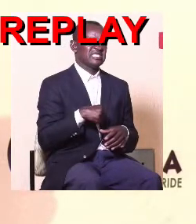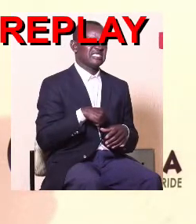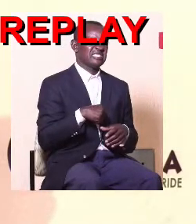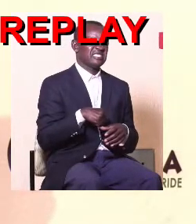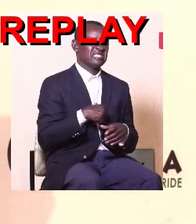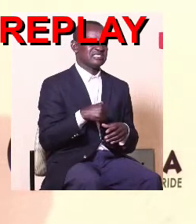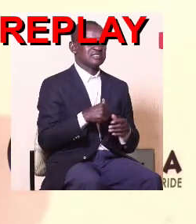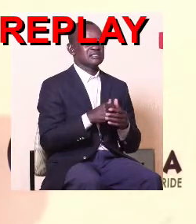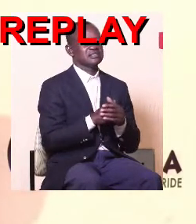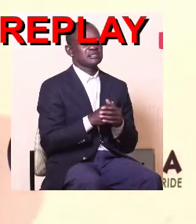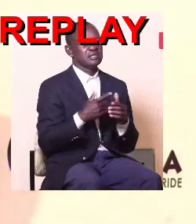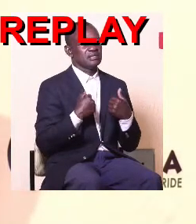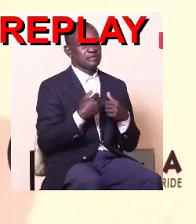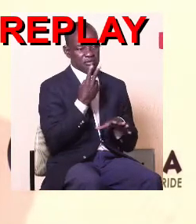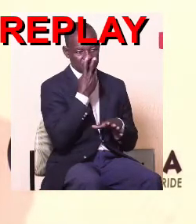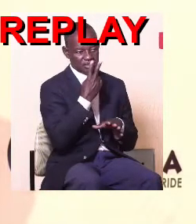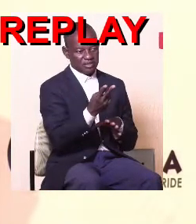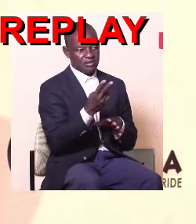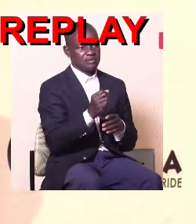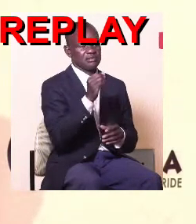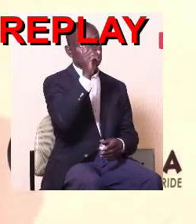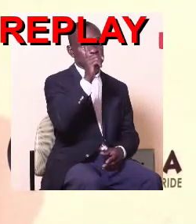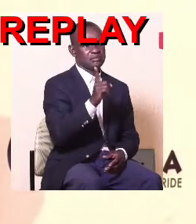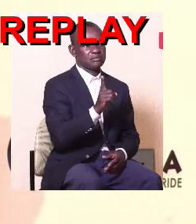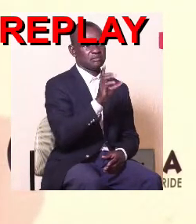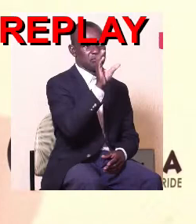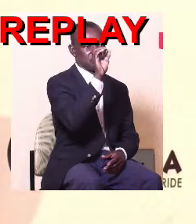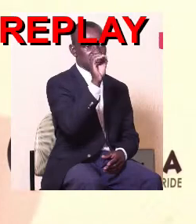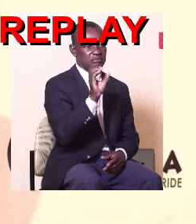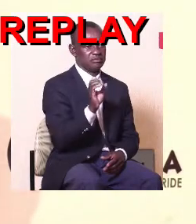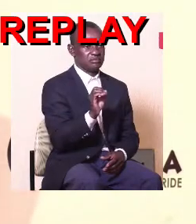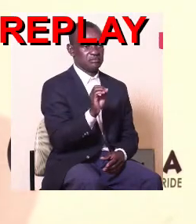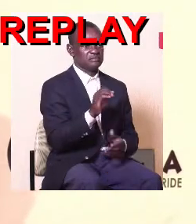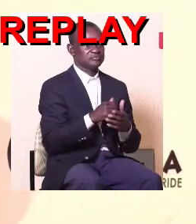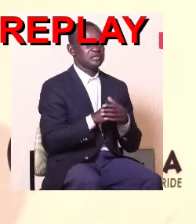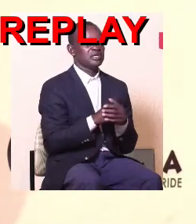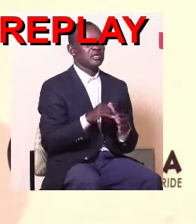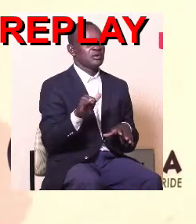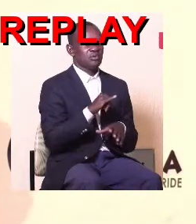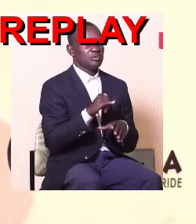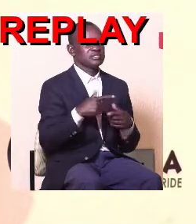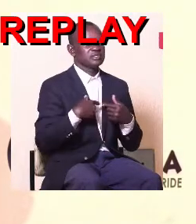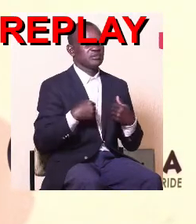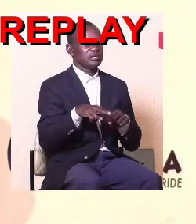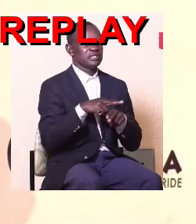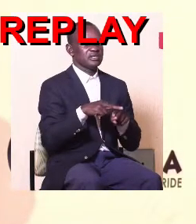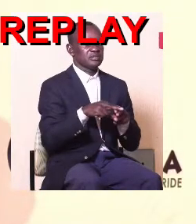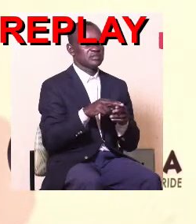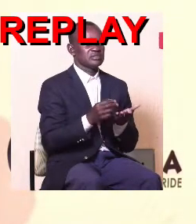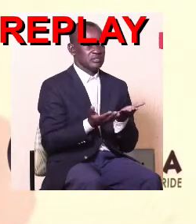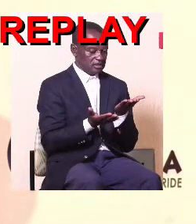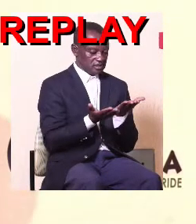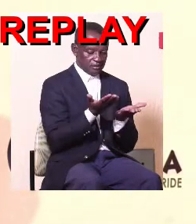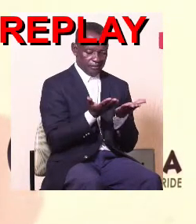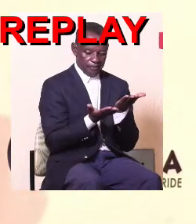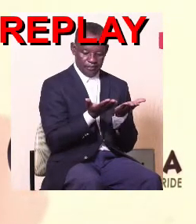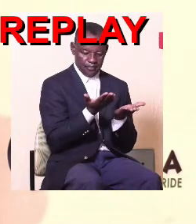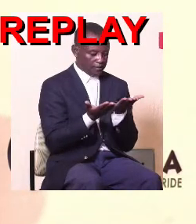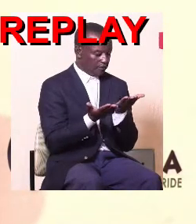basic reproduction ratio, which is really a measure to